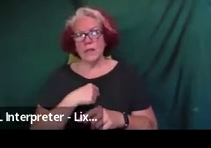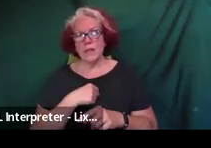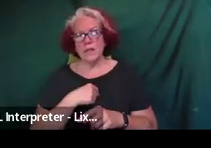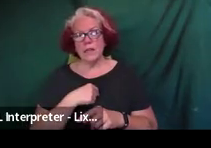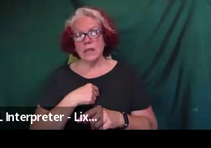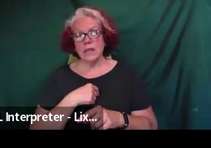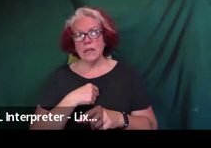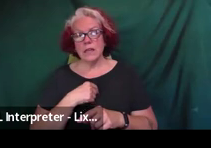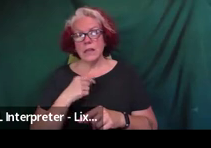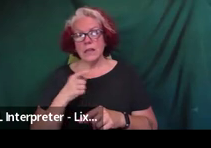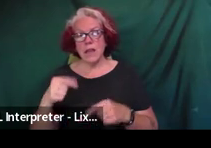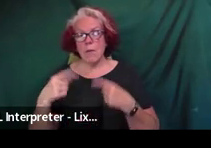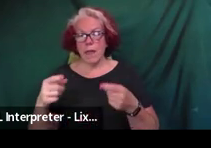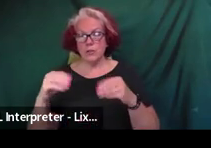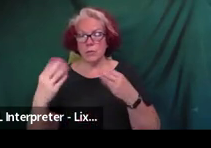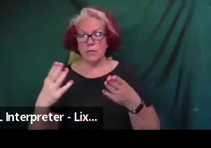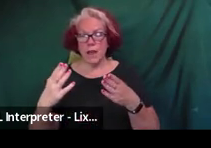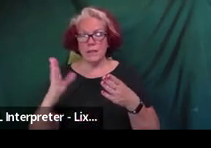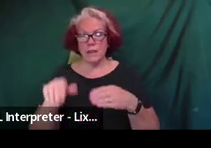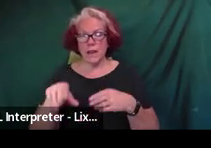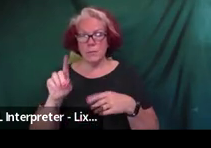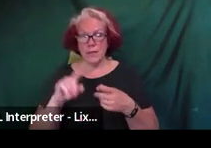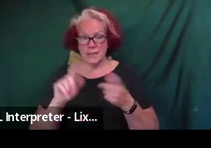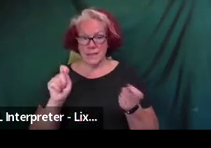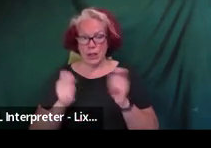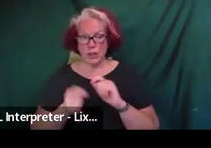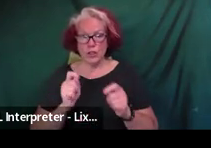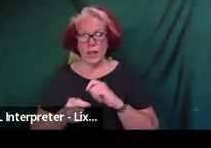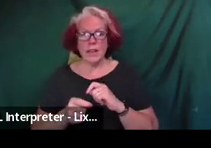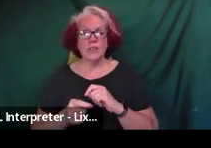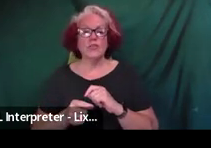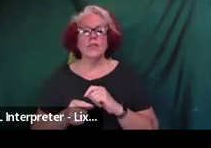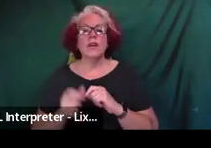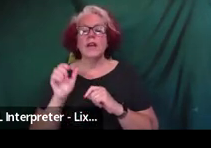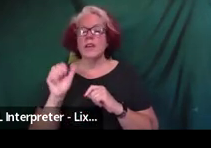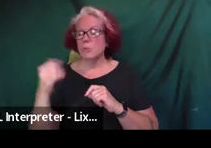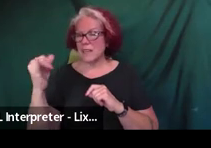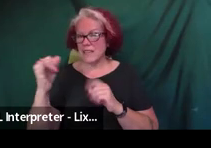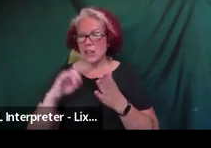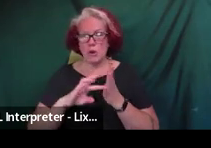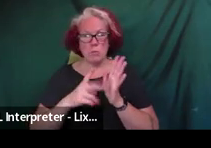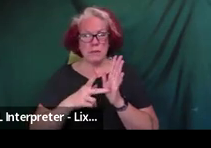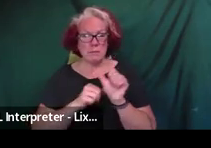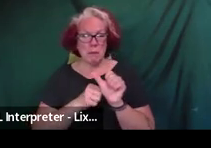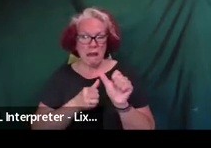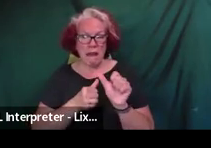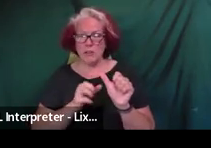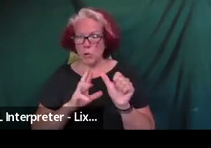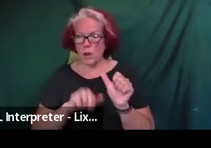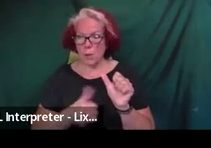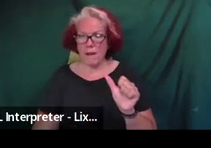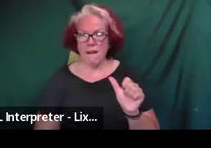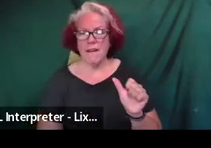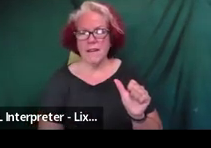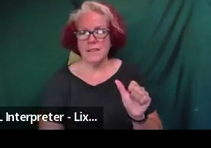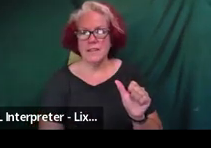updates, that could change. It could change to a yellow, which means we're slightly behind, or we are behind, and you will see that